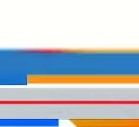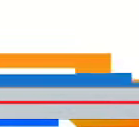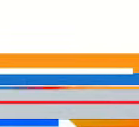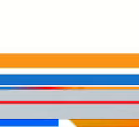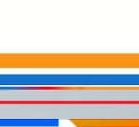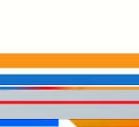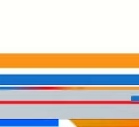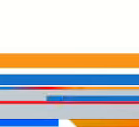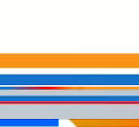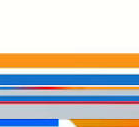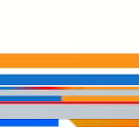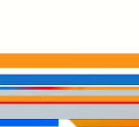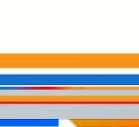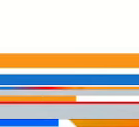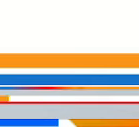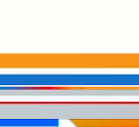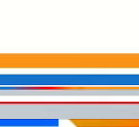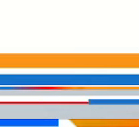who we have worked